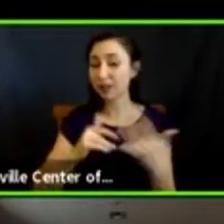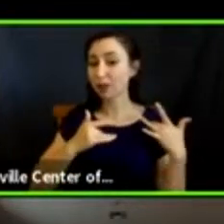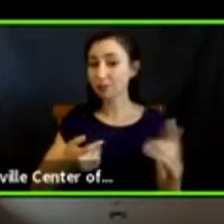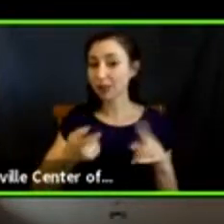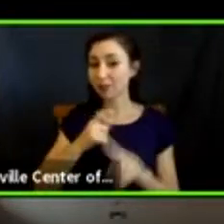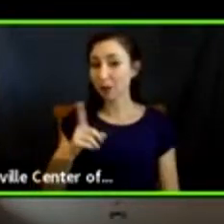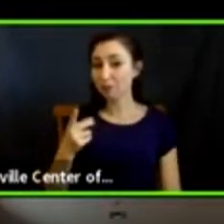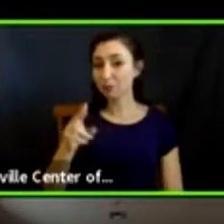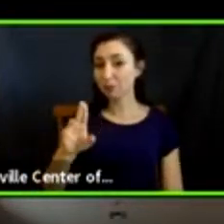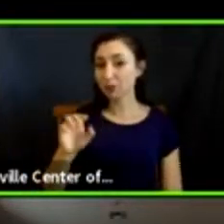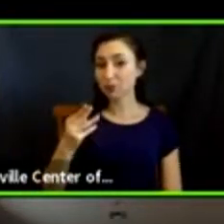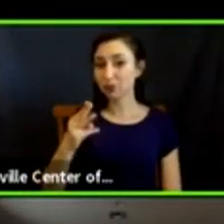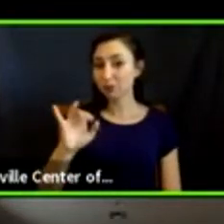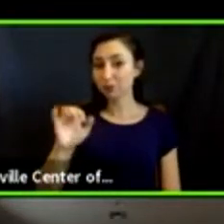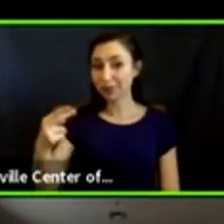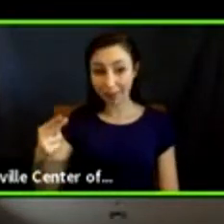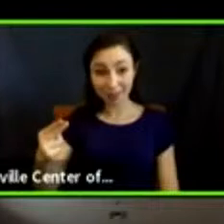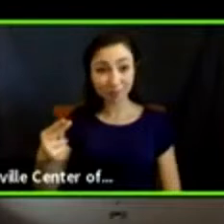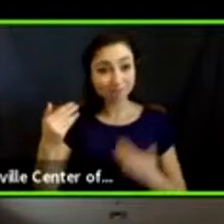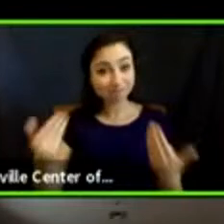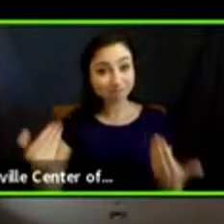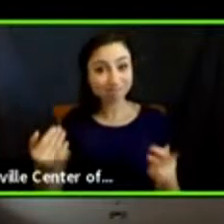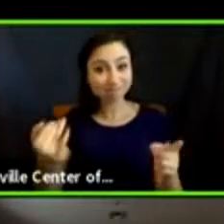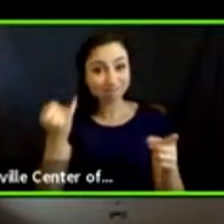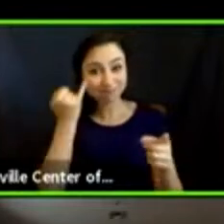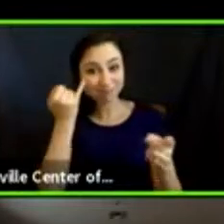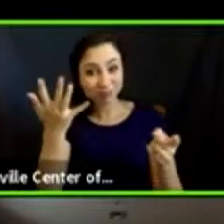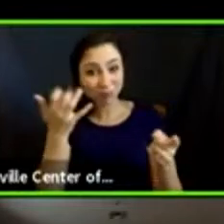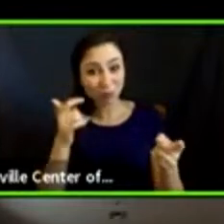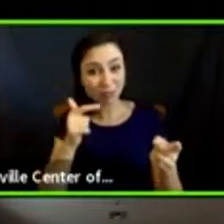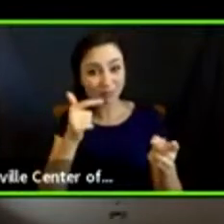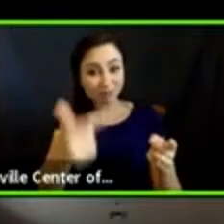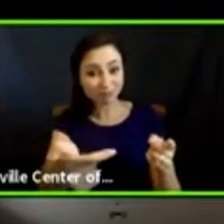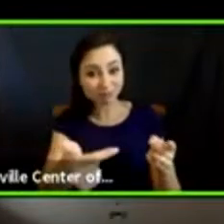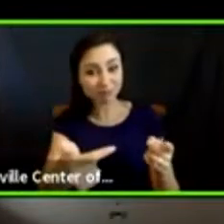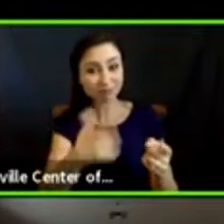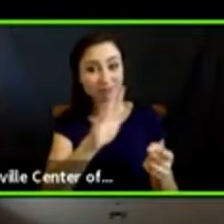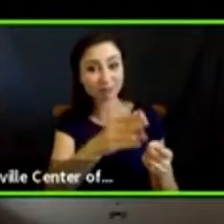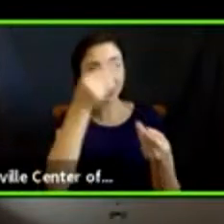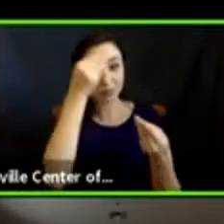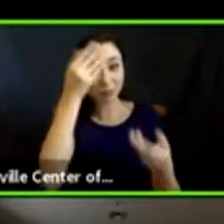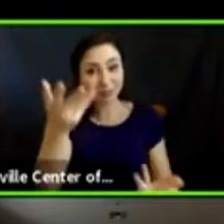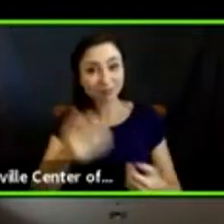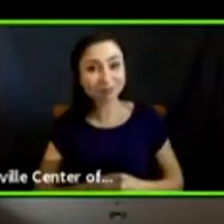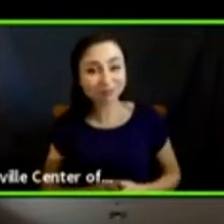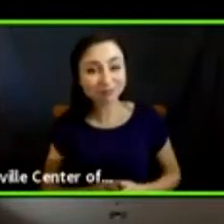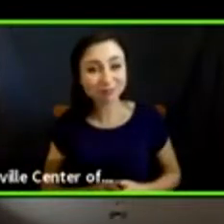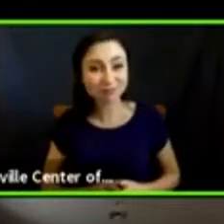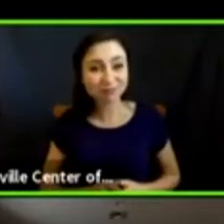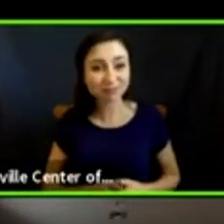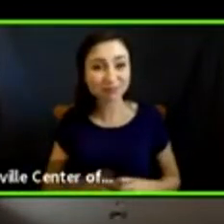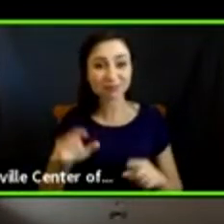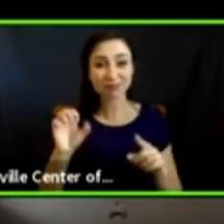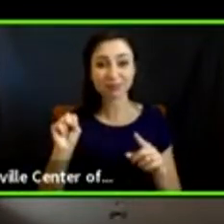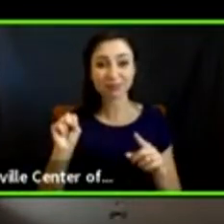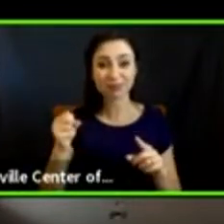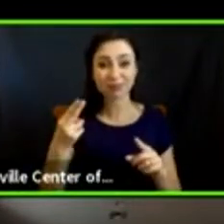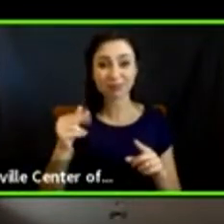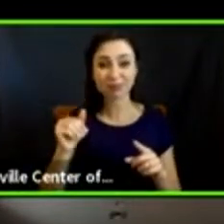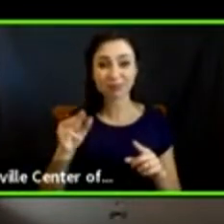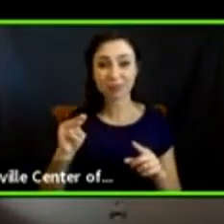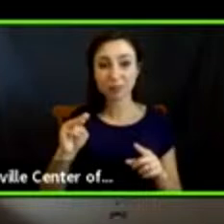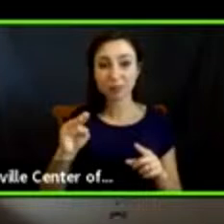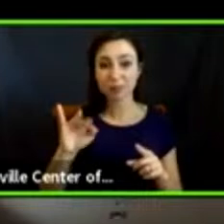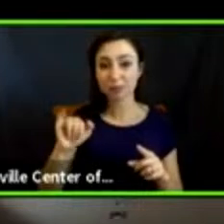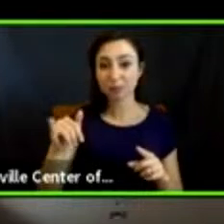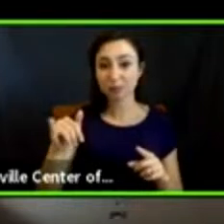Shamia. So Dr. Shamia, if you will give us your latest information. Thank you. On its way. So while